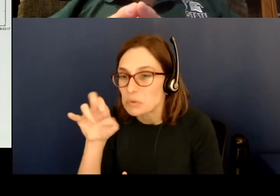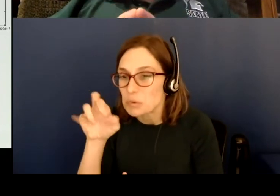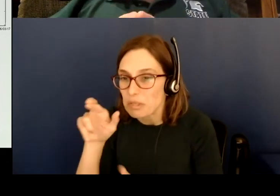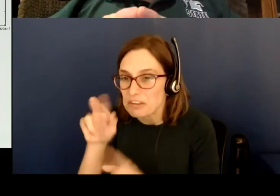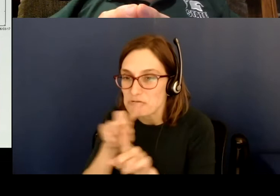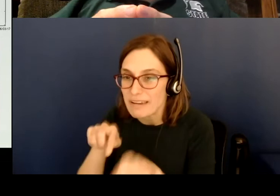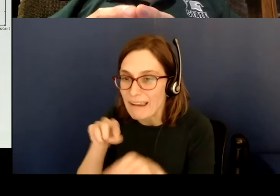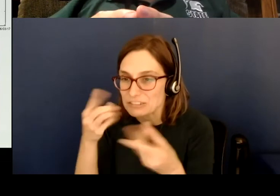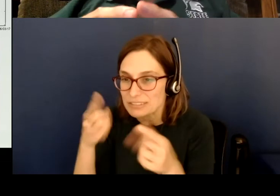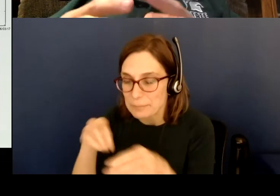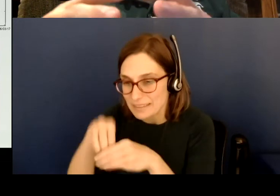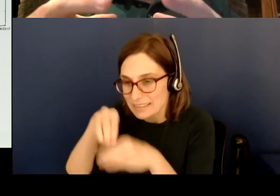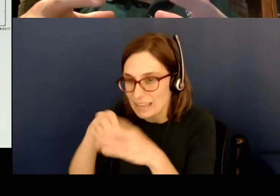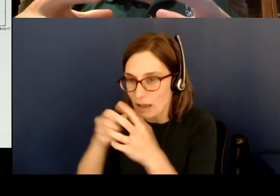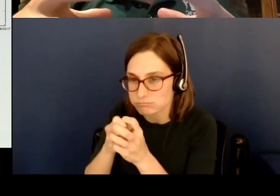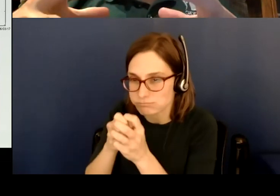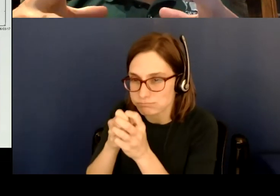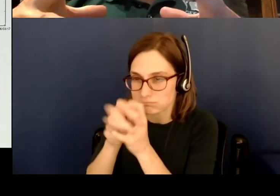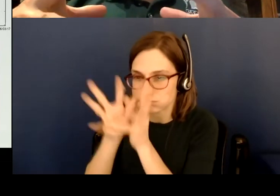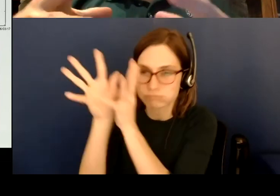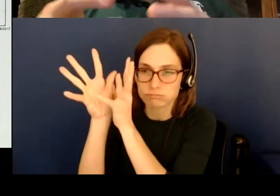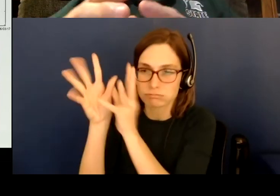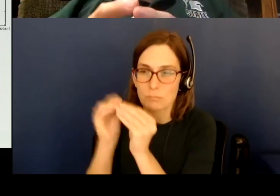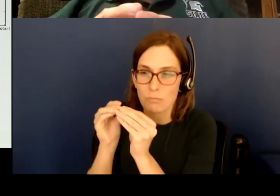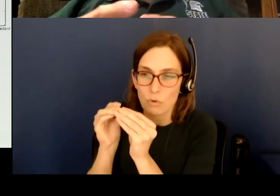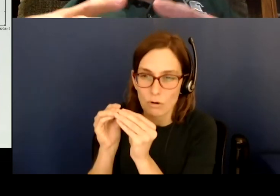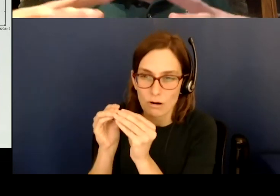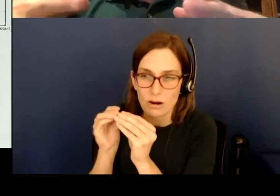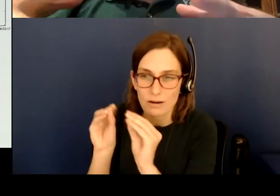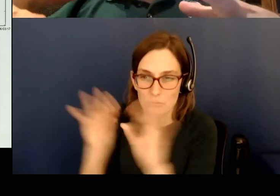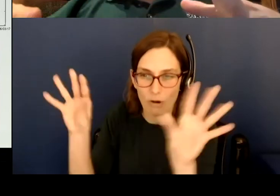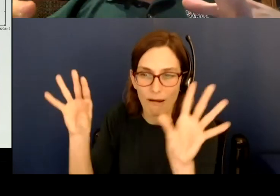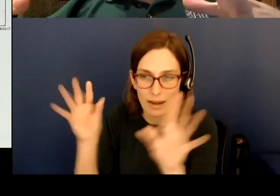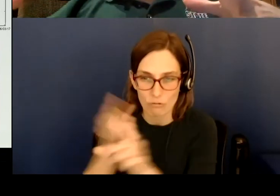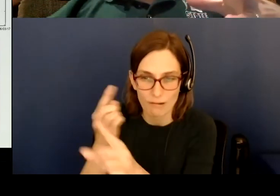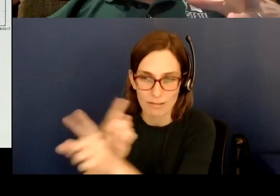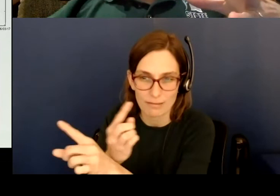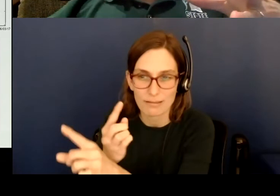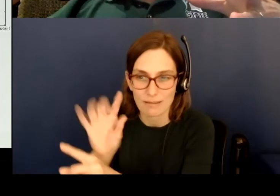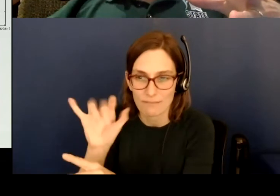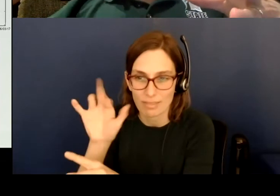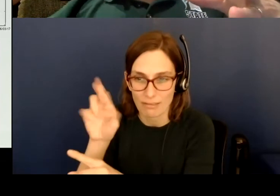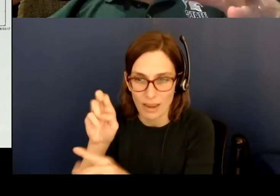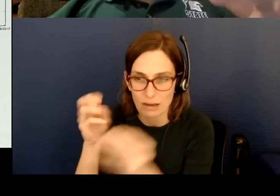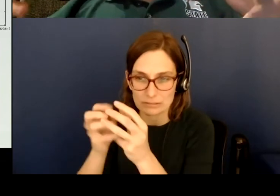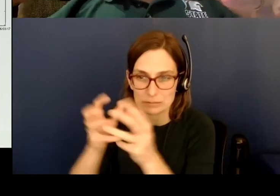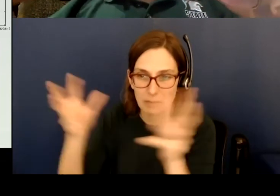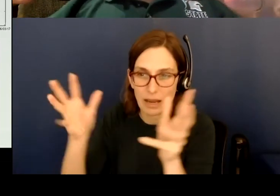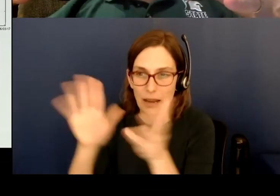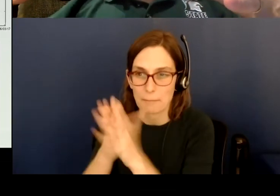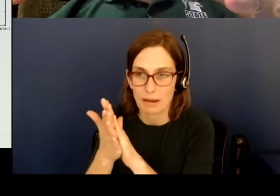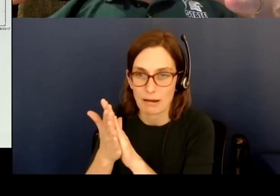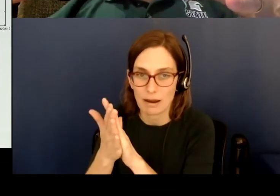inside, they will flare up regularly, and as they flare up and expand, they become